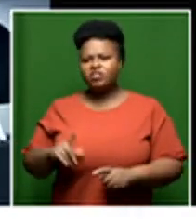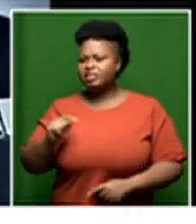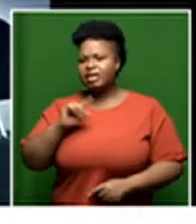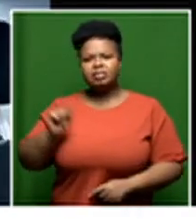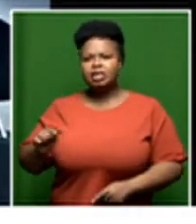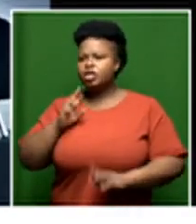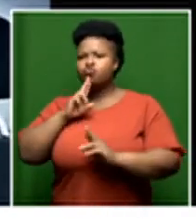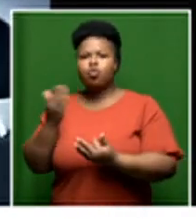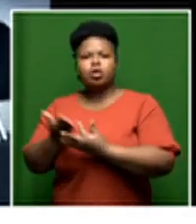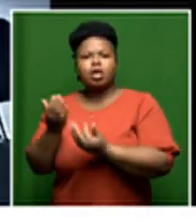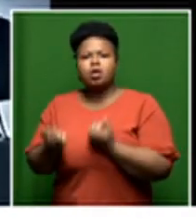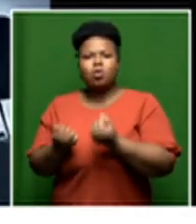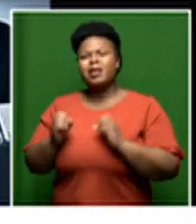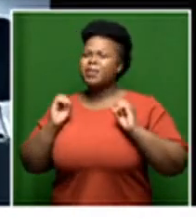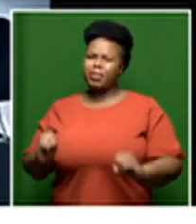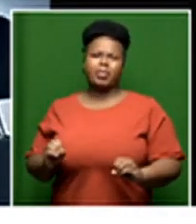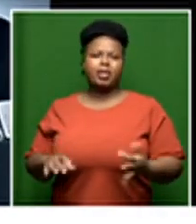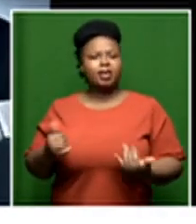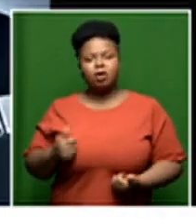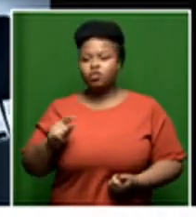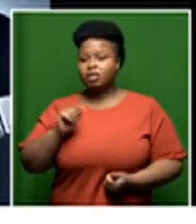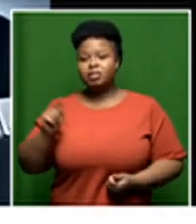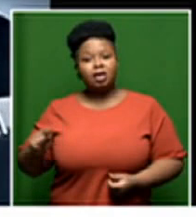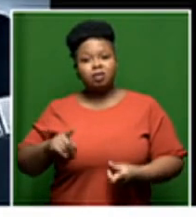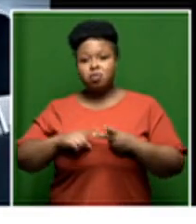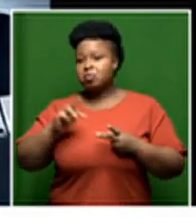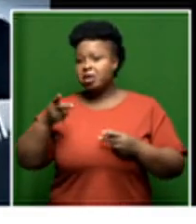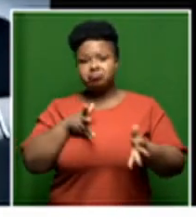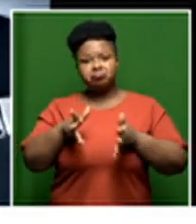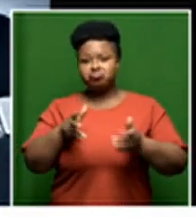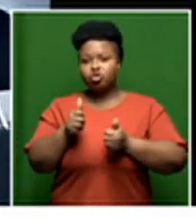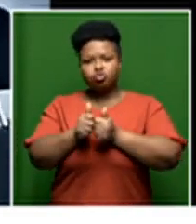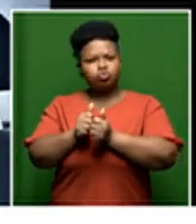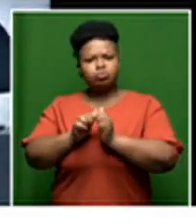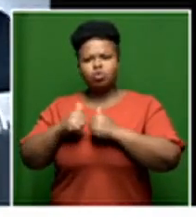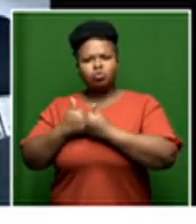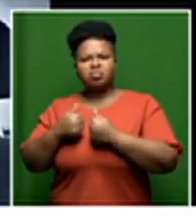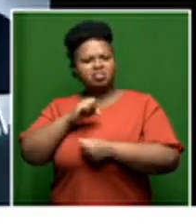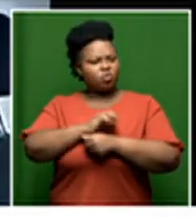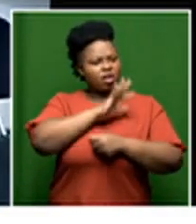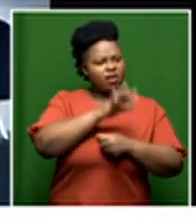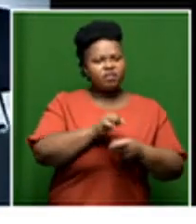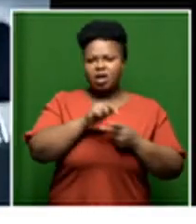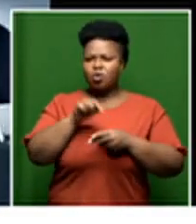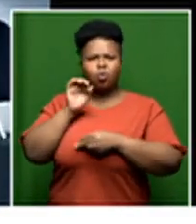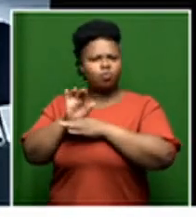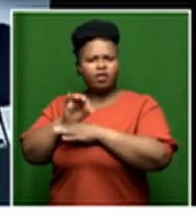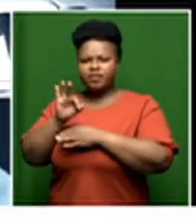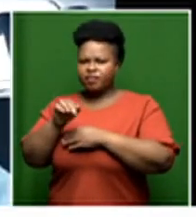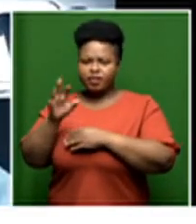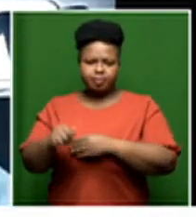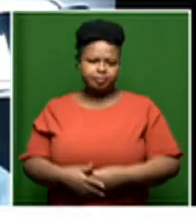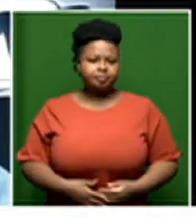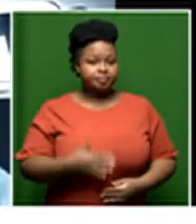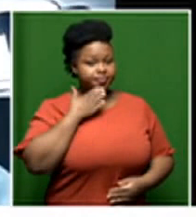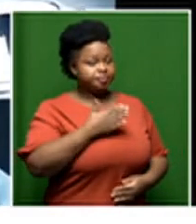Tanzania, and certainly no charges laid against him by any footballing authority, either South Africa or with FIFA. Okay, thanks